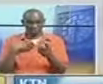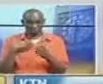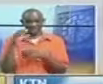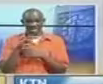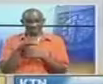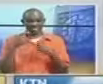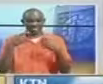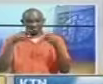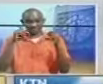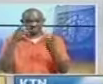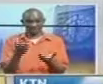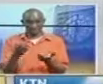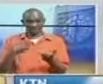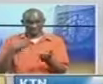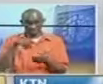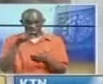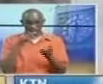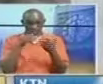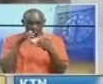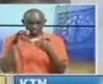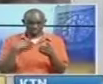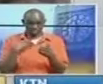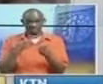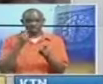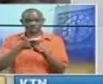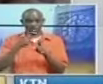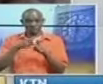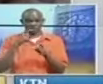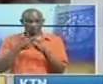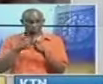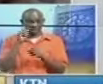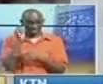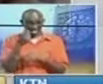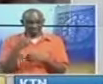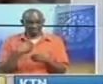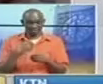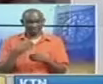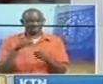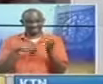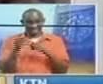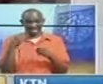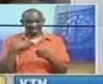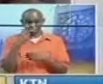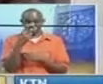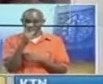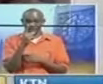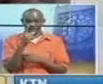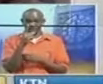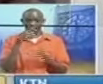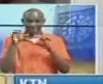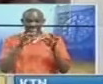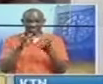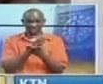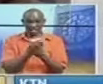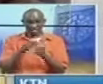country. According to the Petroleum Institute of East Africa, Total Kenya is the current market leader in petroleum sales with 21% market share. It